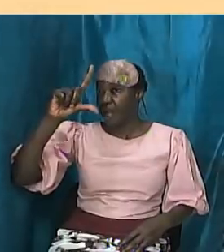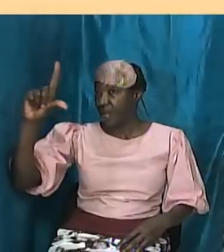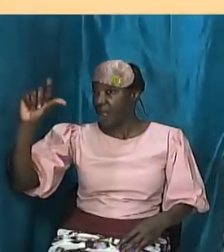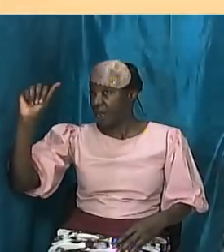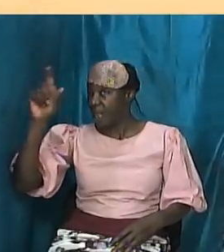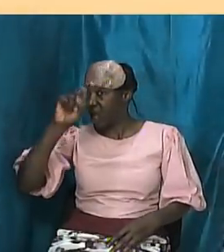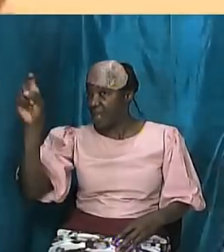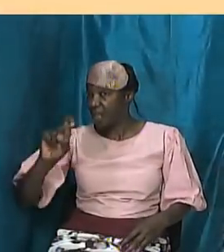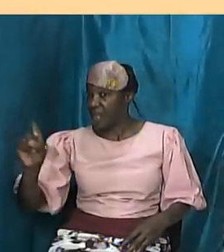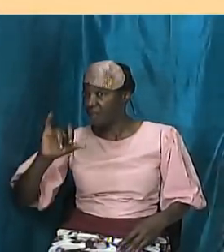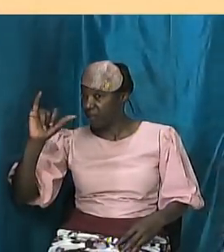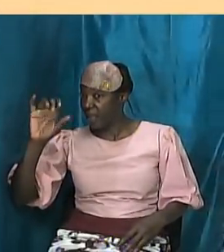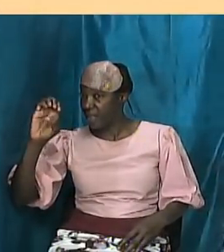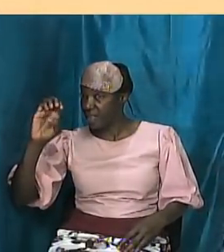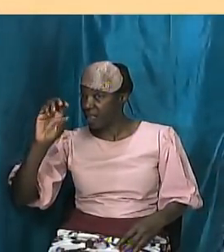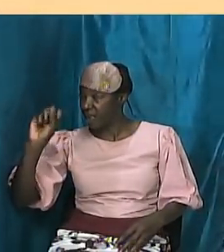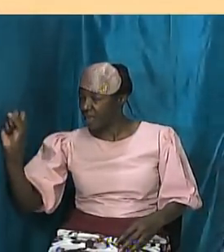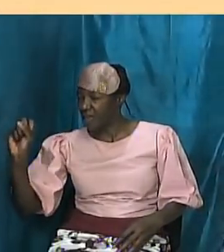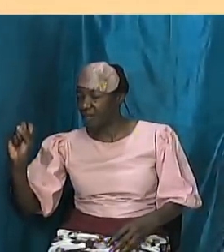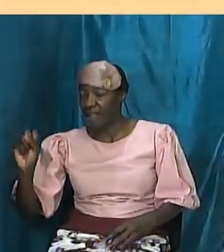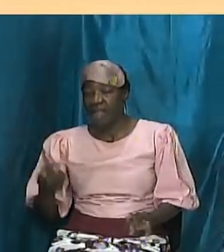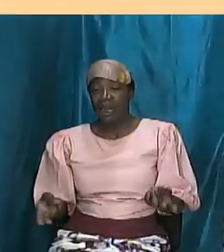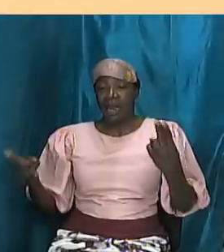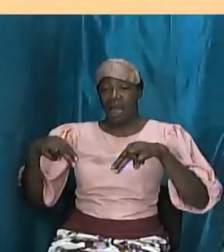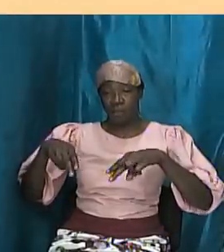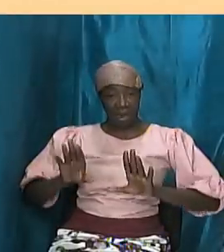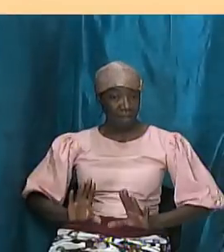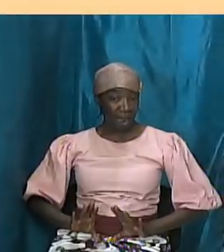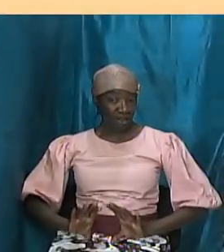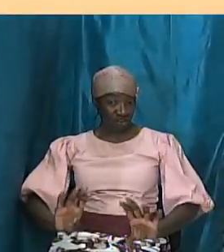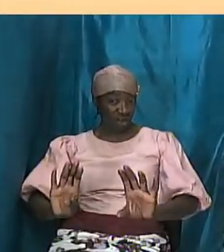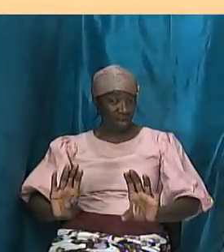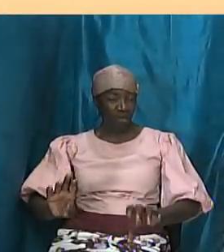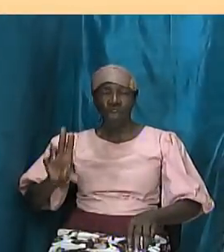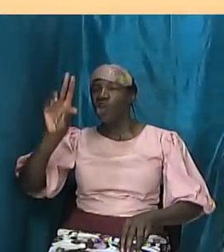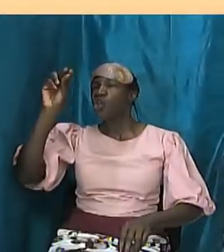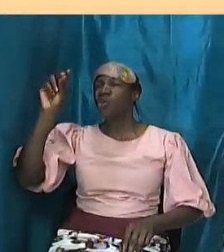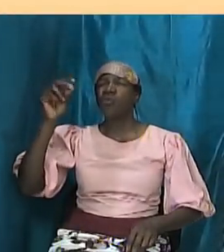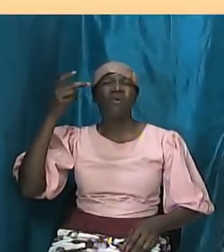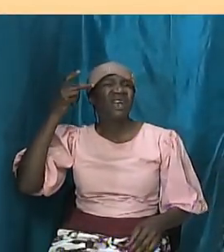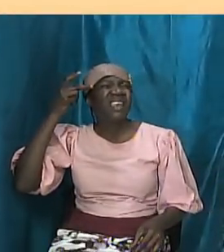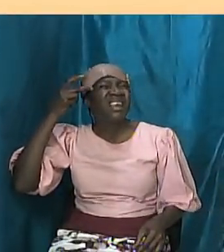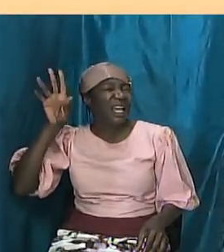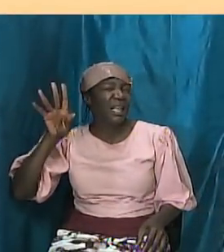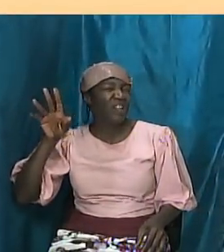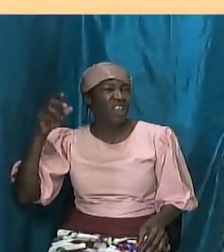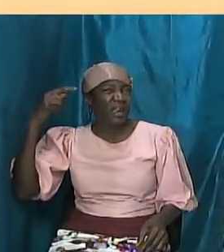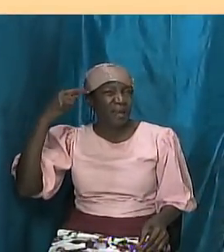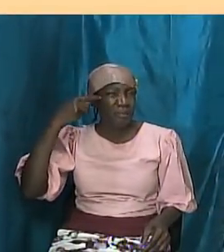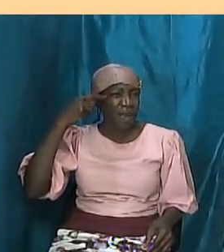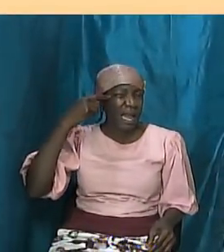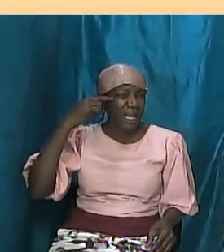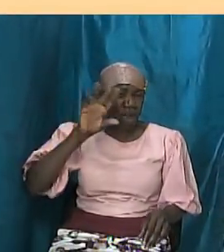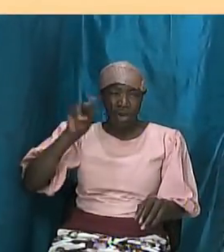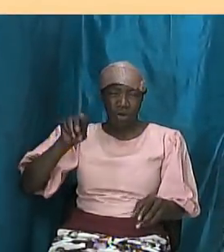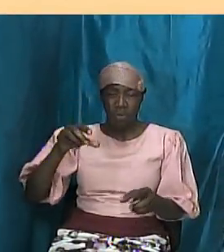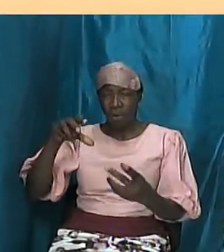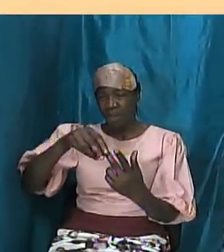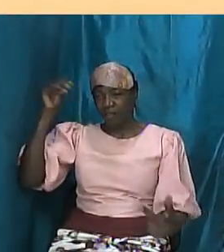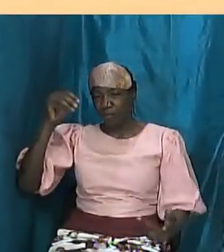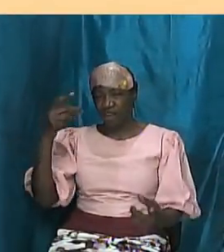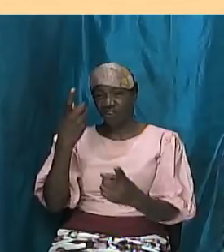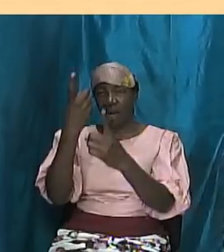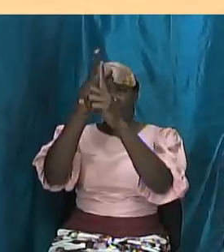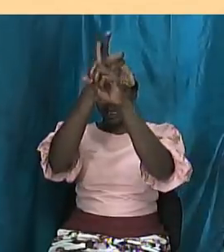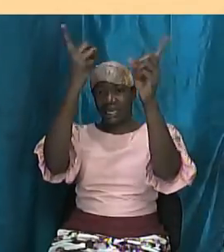that it all happened by chance. There was no intelligent mind. There was no special design.